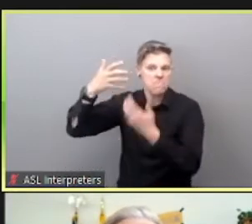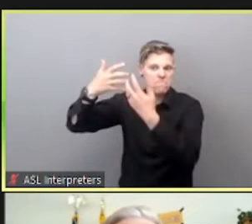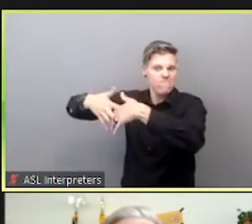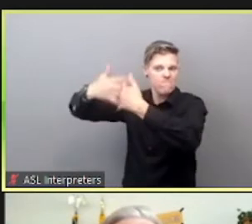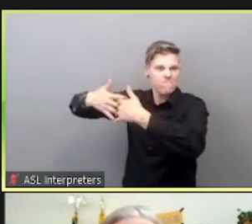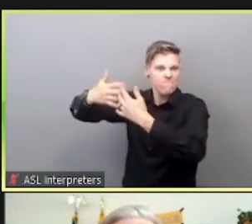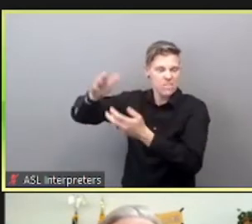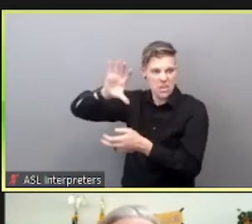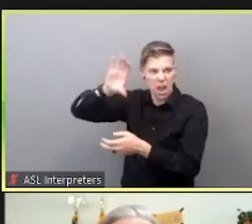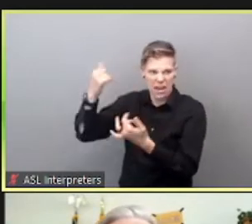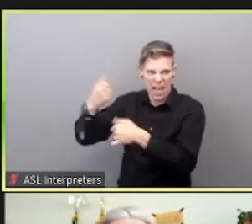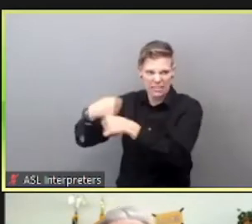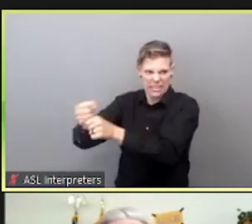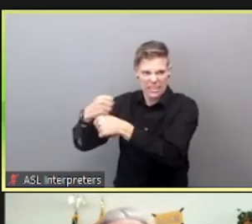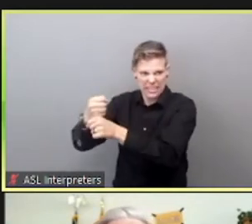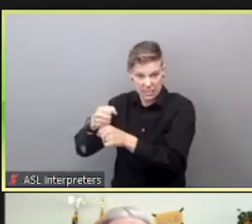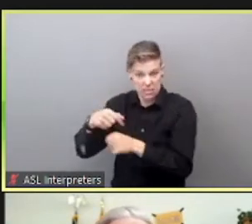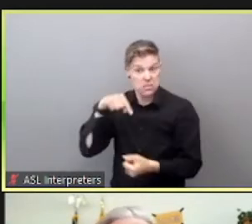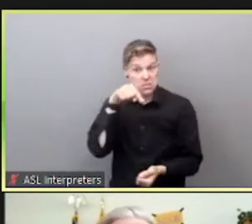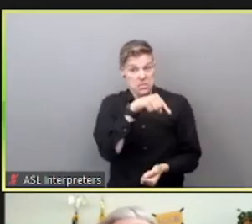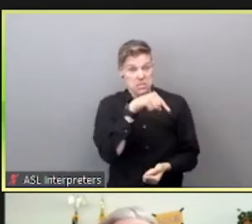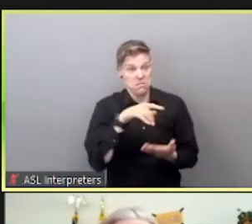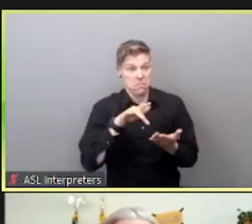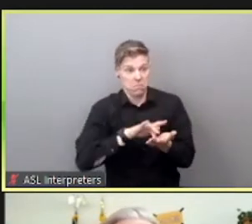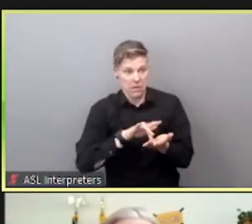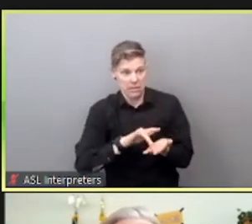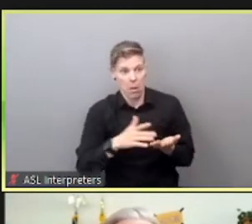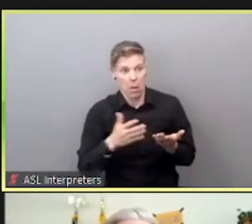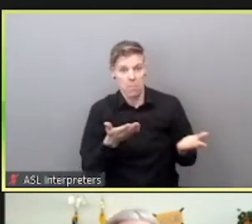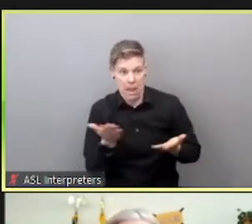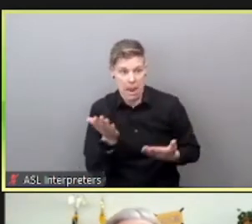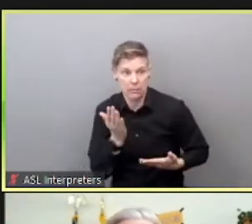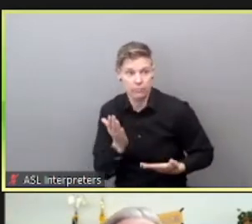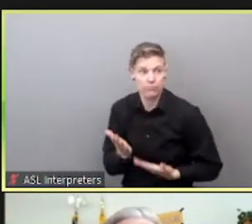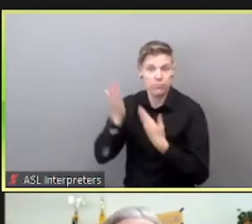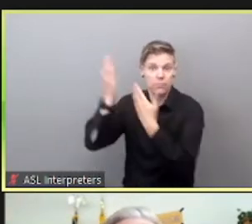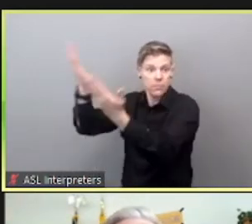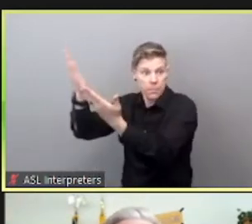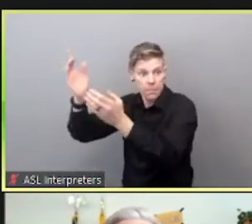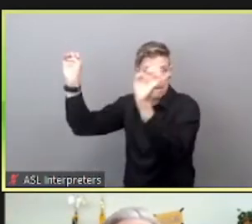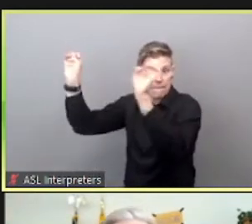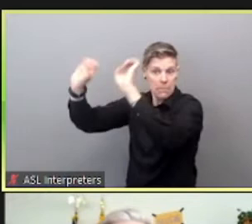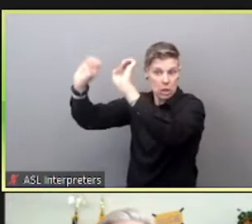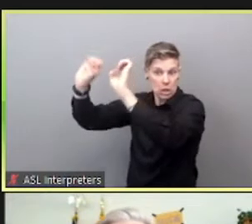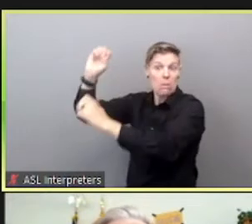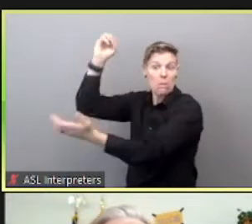it for emergency use authorization against, again, no published study